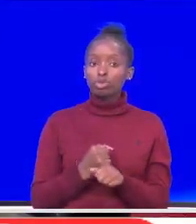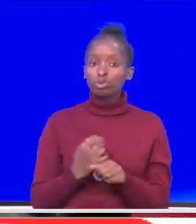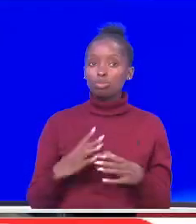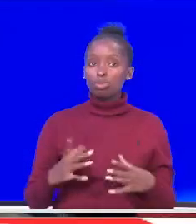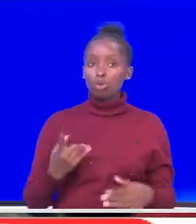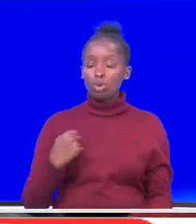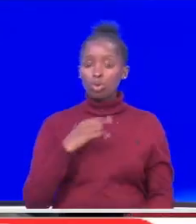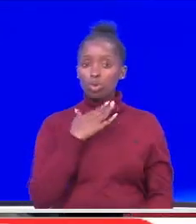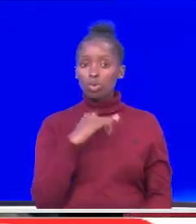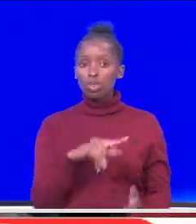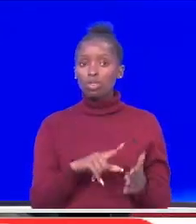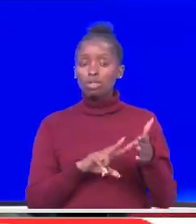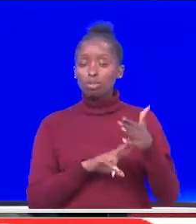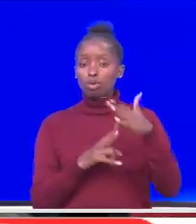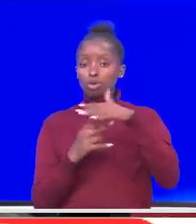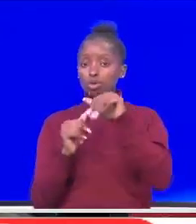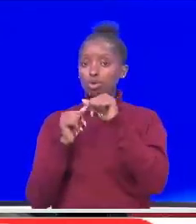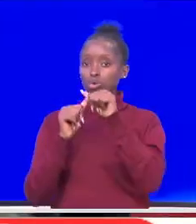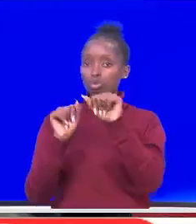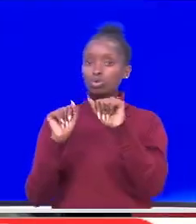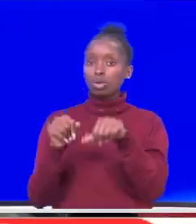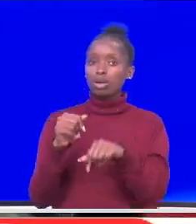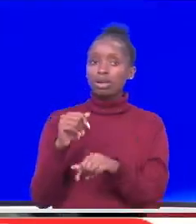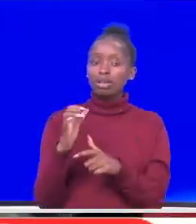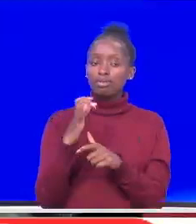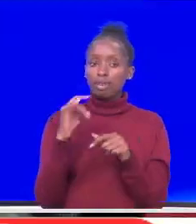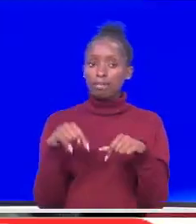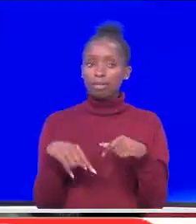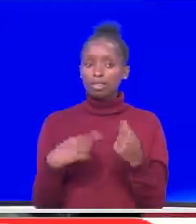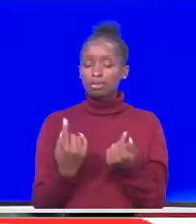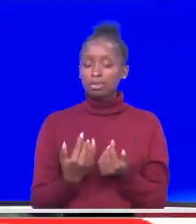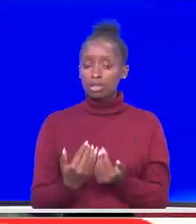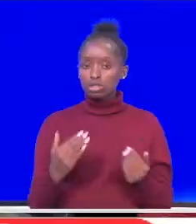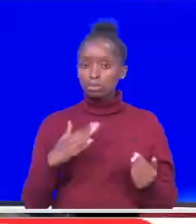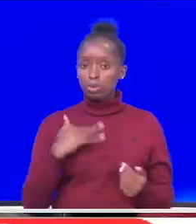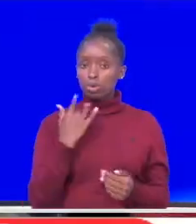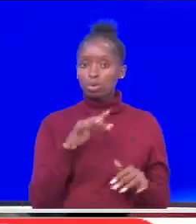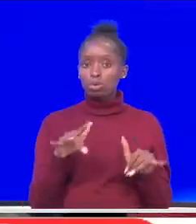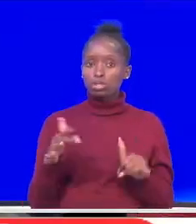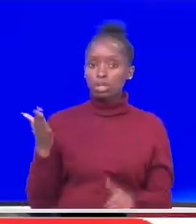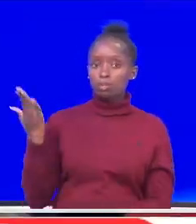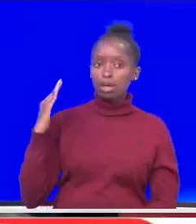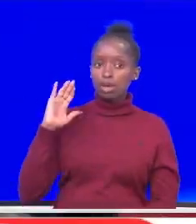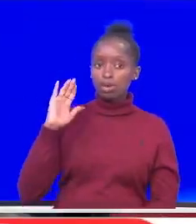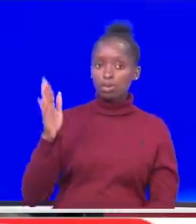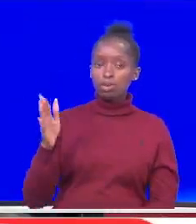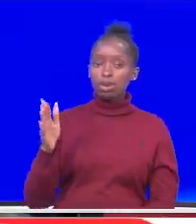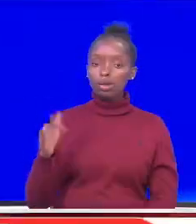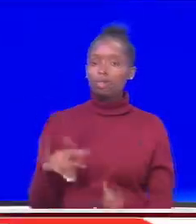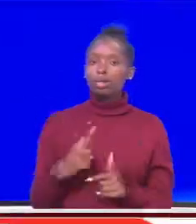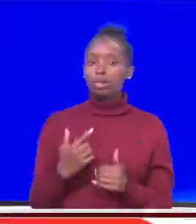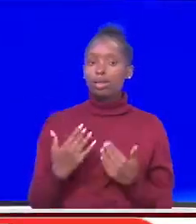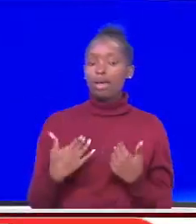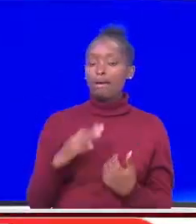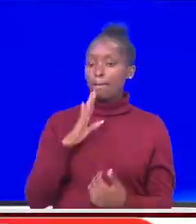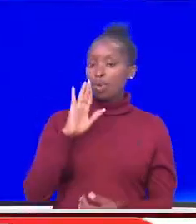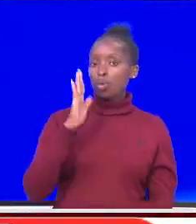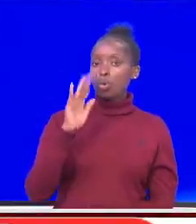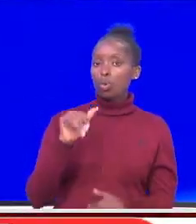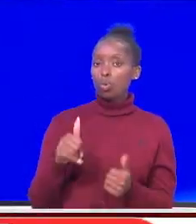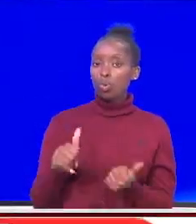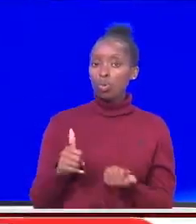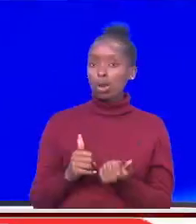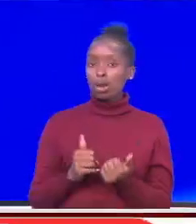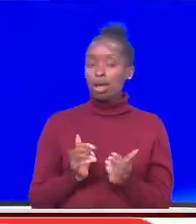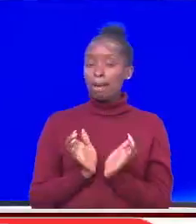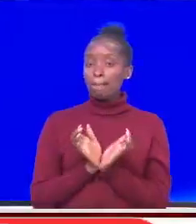mradi iende through, ndio hata si mimi watoto wangu wale watabaki nyuma ama wajukuu warithi. The public hearing have been held in 19